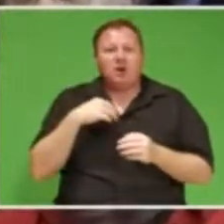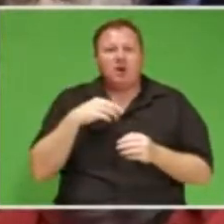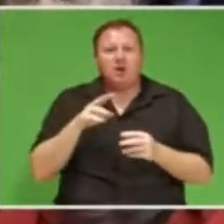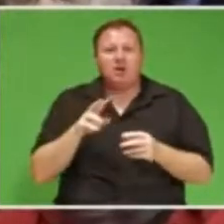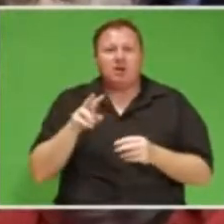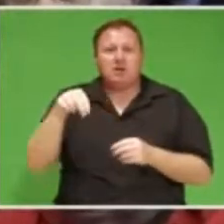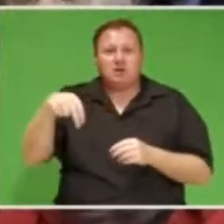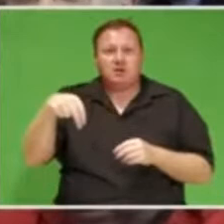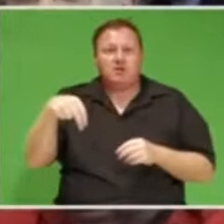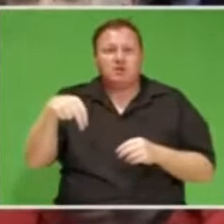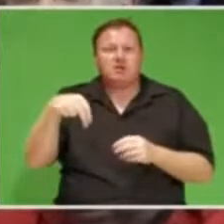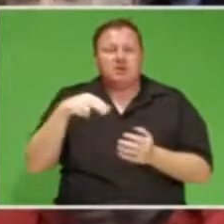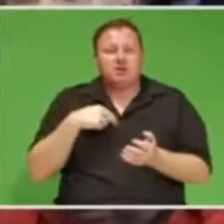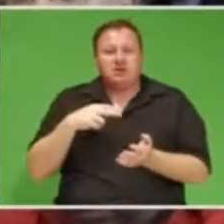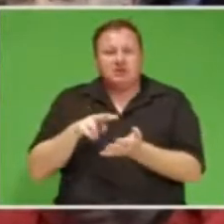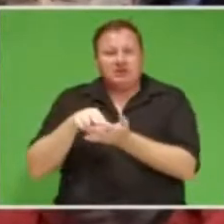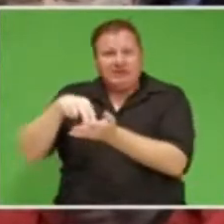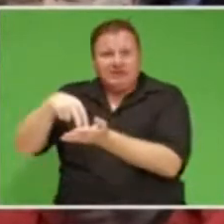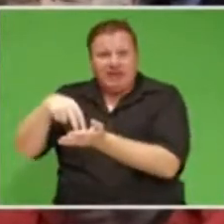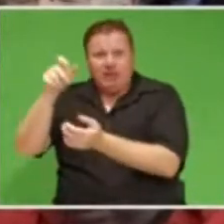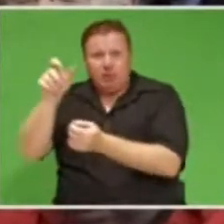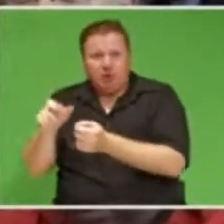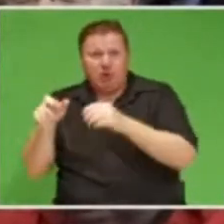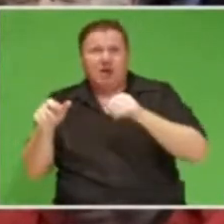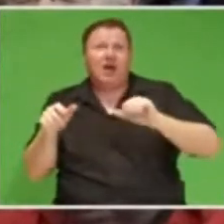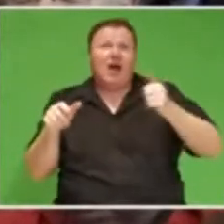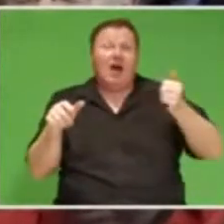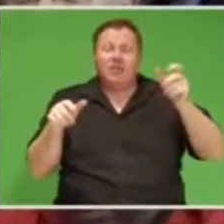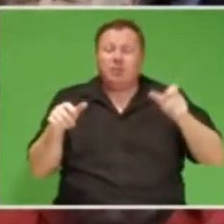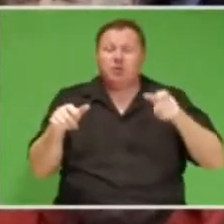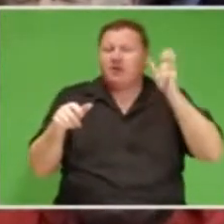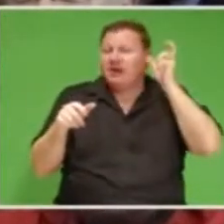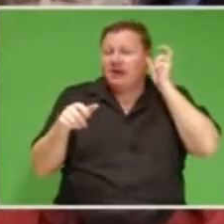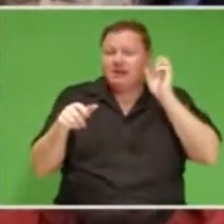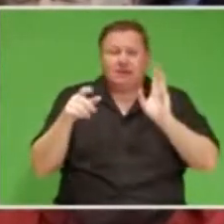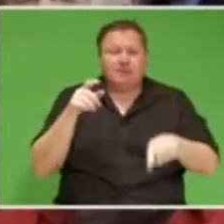I'm calling a point of order. Everyone else must listen.